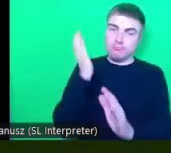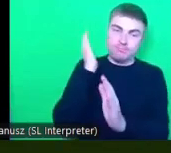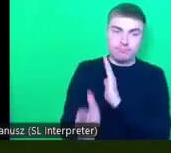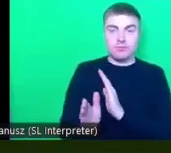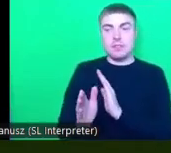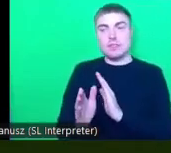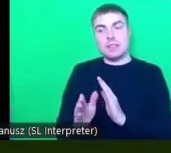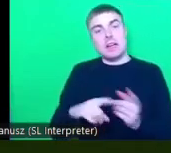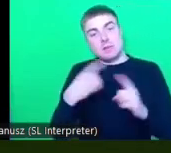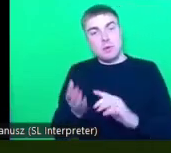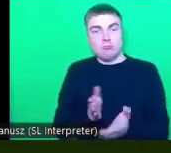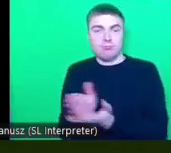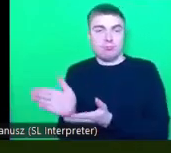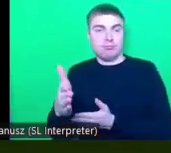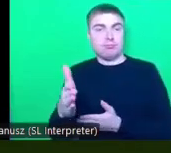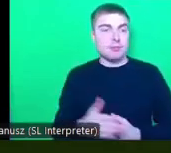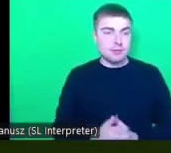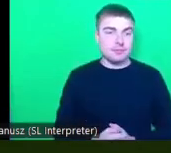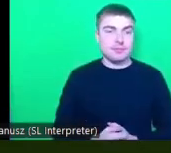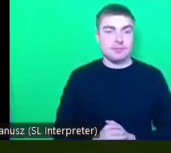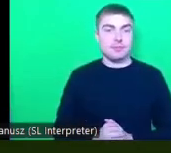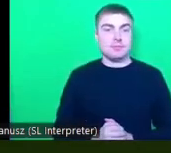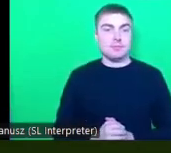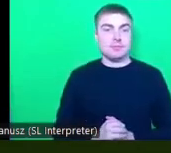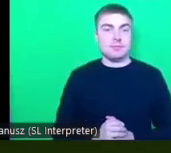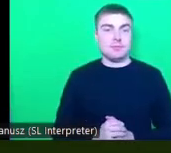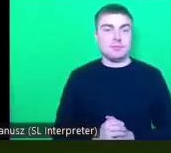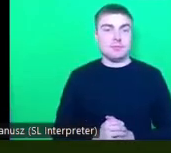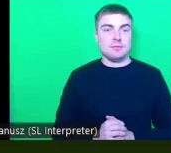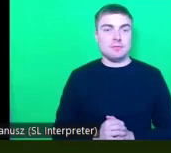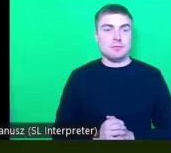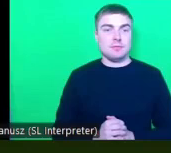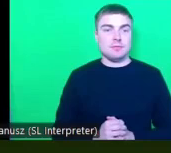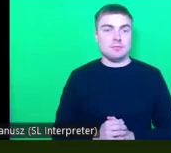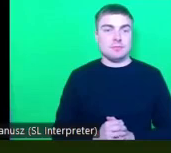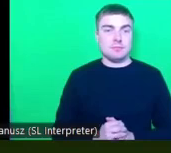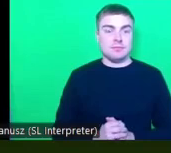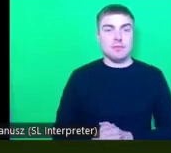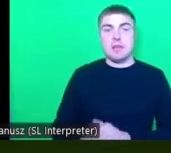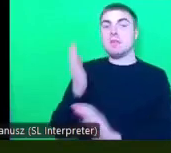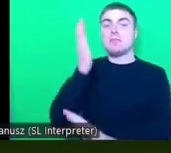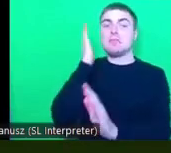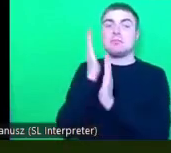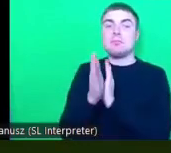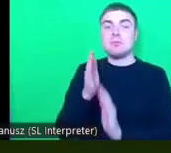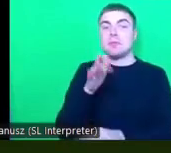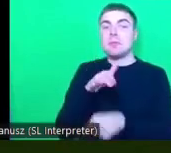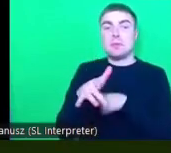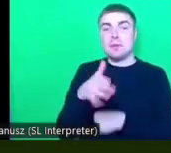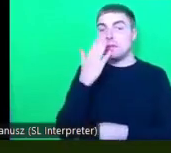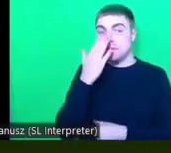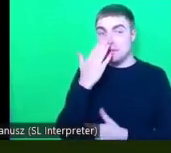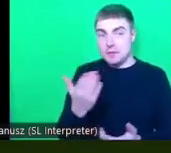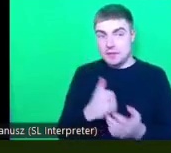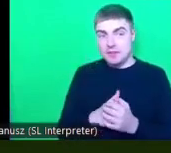turn may affect the population growth and also population size. But there are several factors that may affect